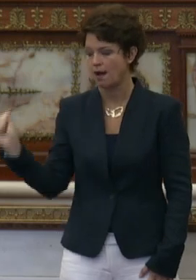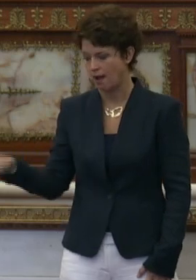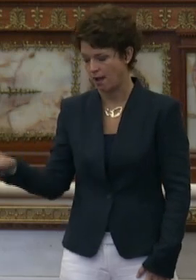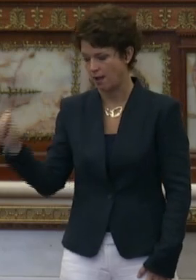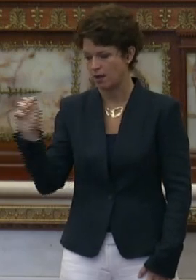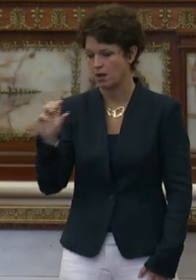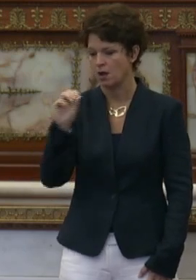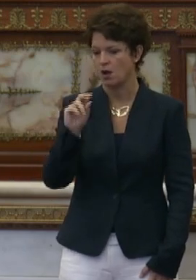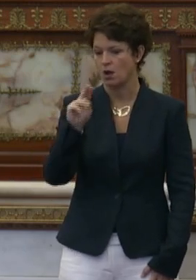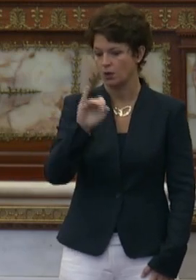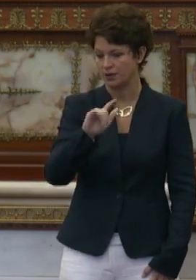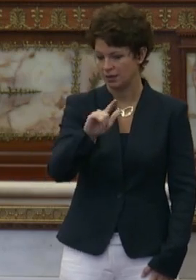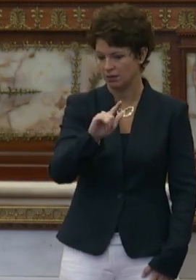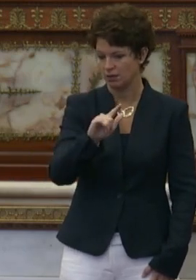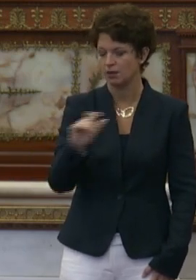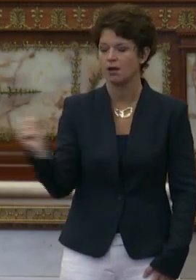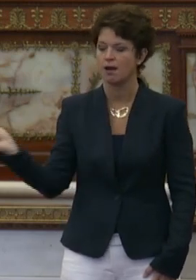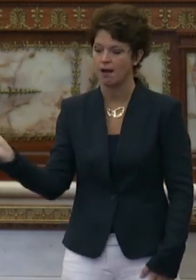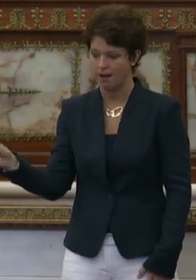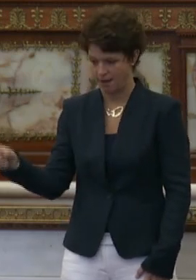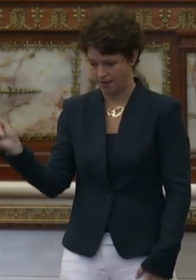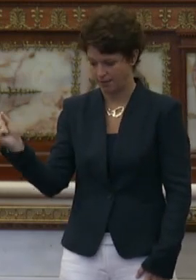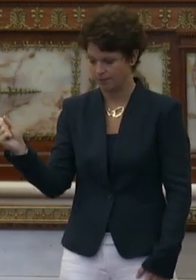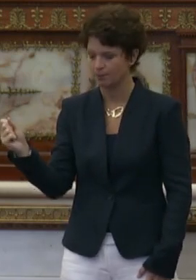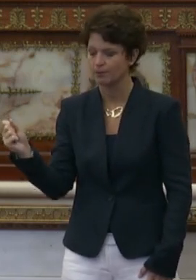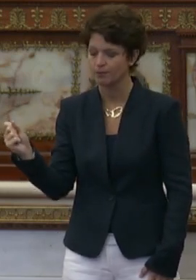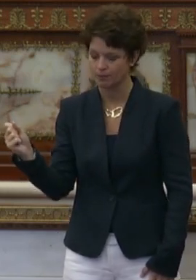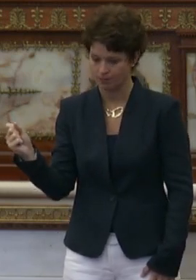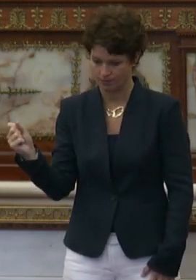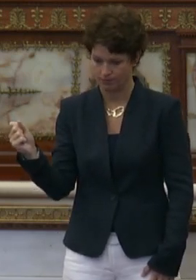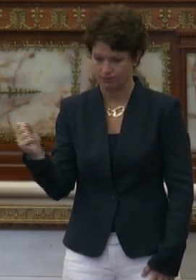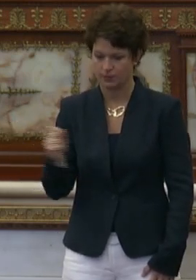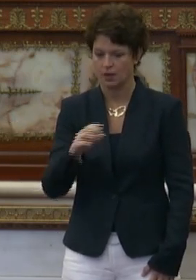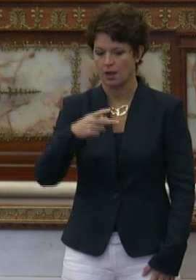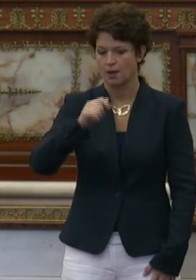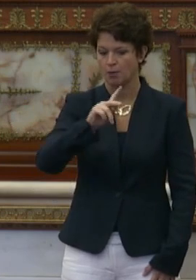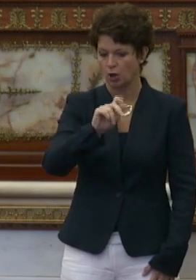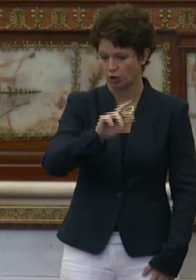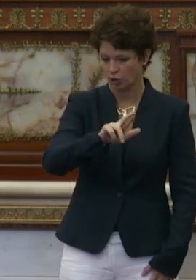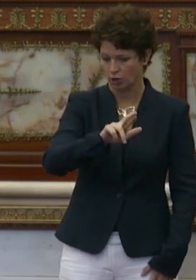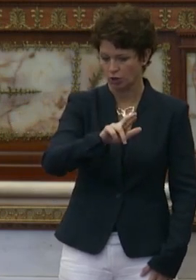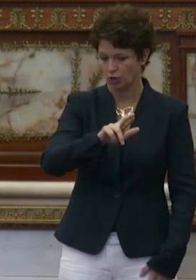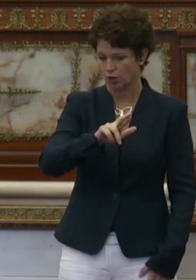Aye. Councilman O'Neill? Aye. Councilwoman Parker?